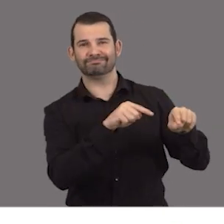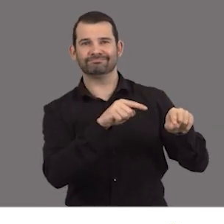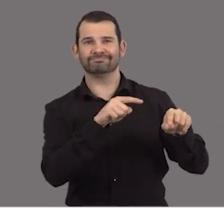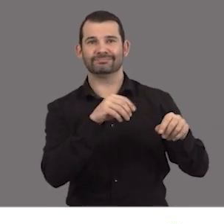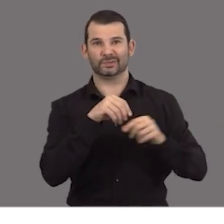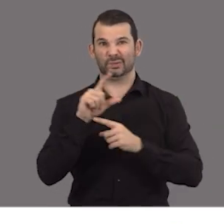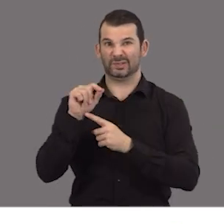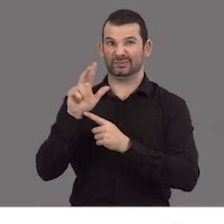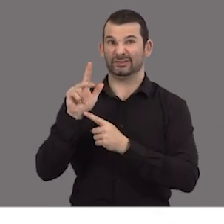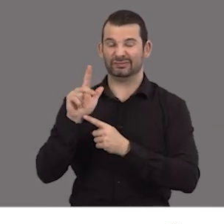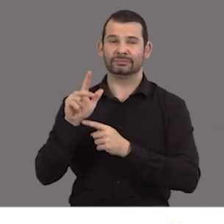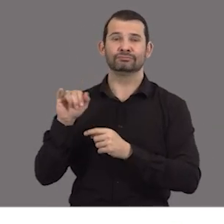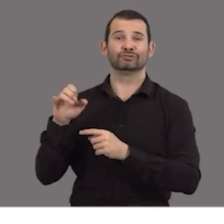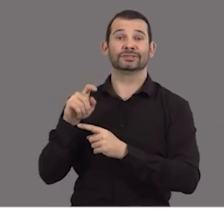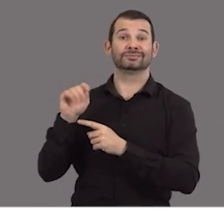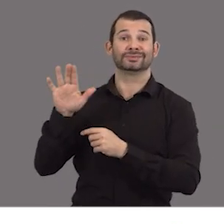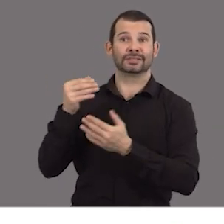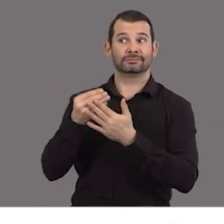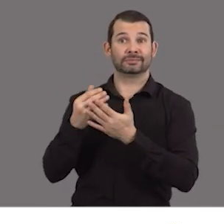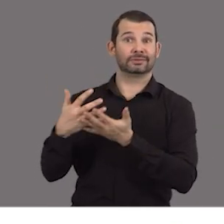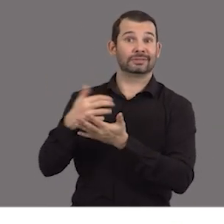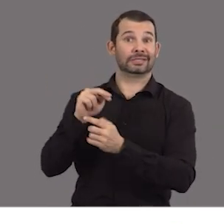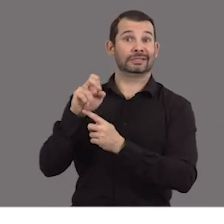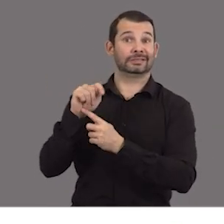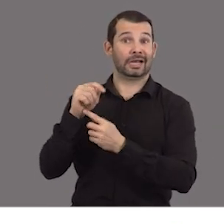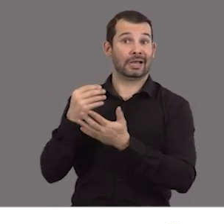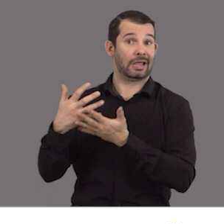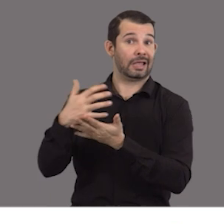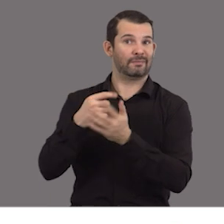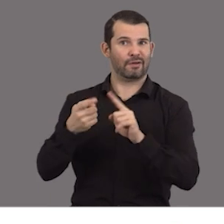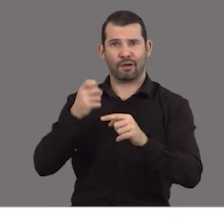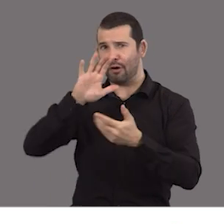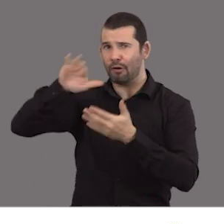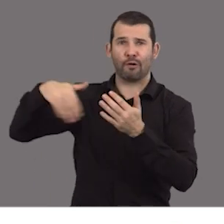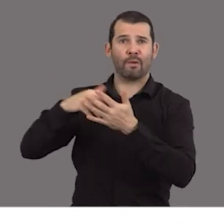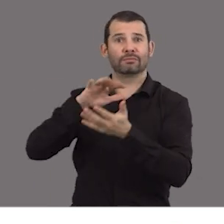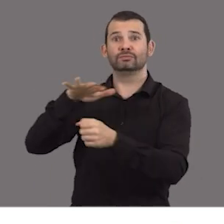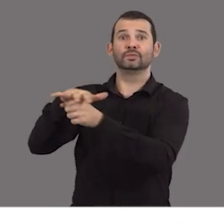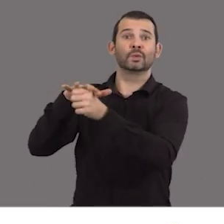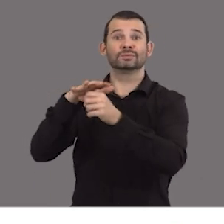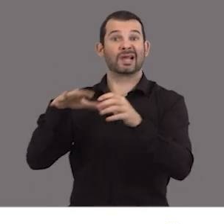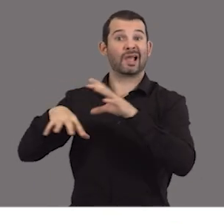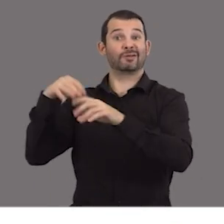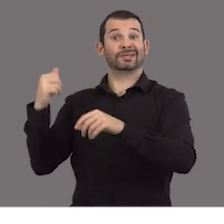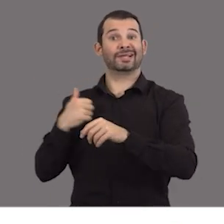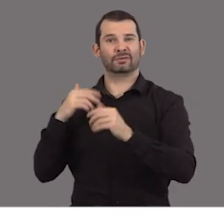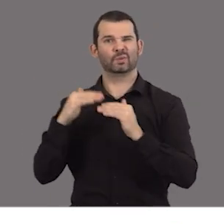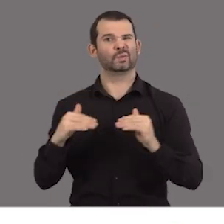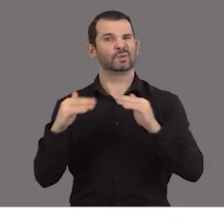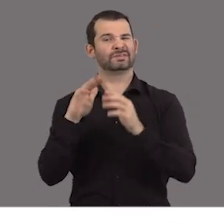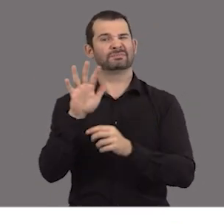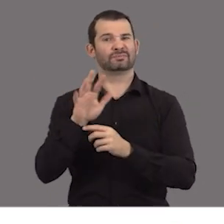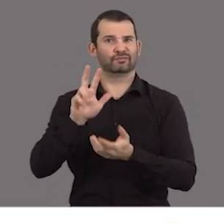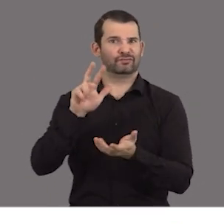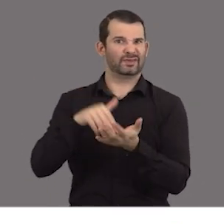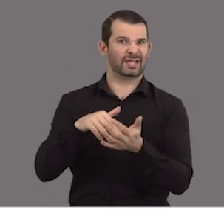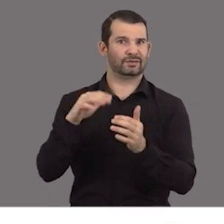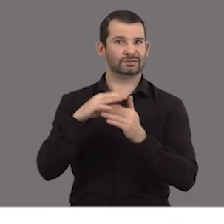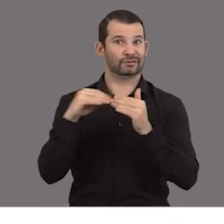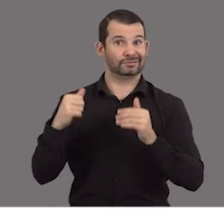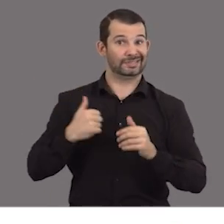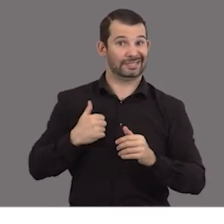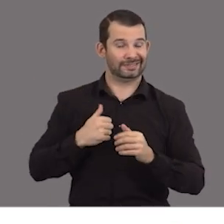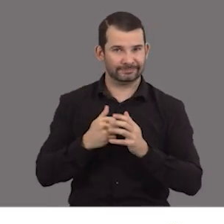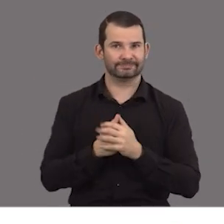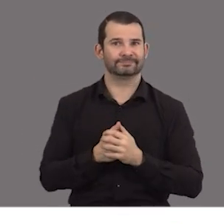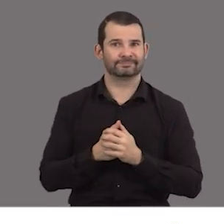In 2023, Jeet's net income from all sources outside of Canada was equivalent to 3,000